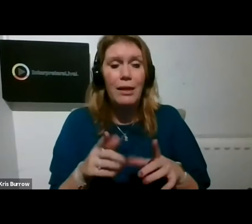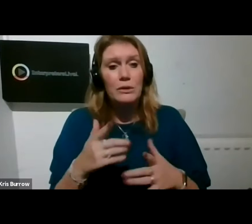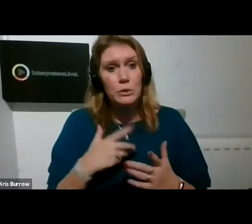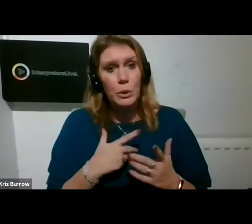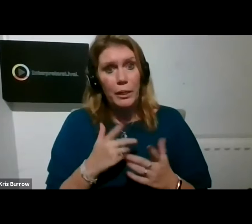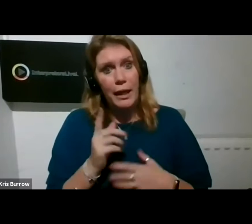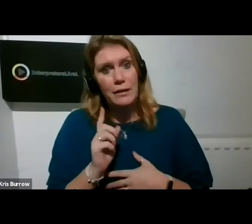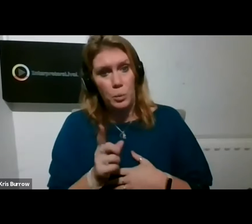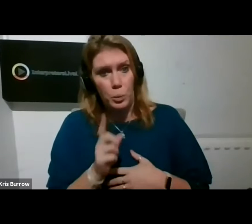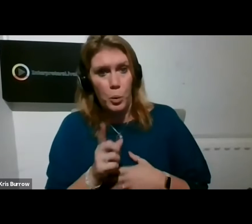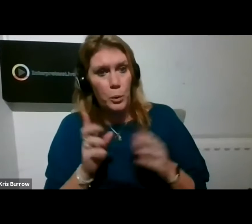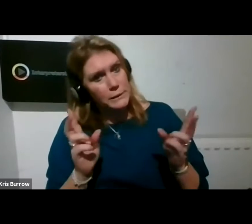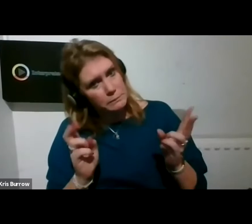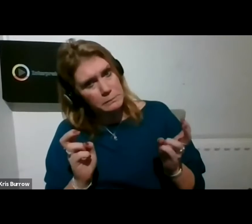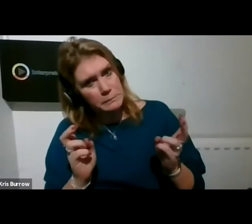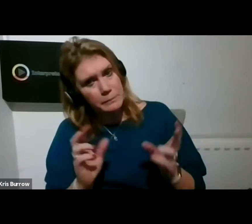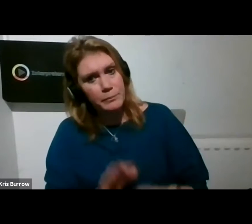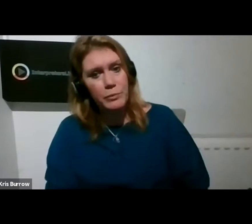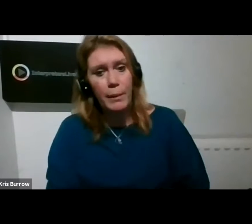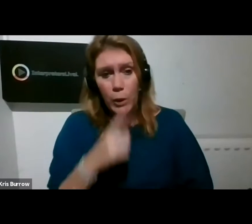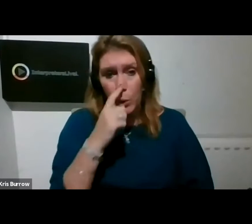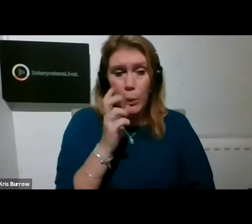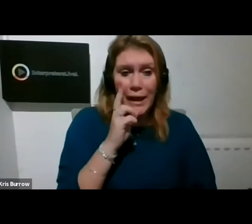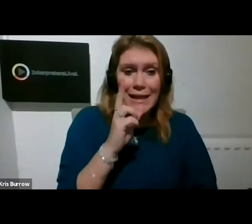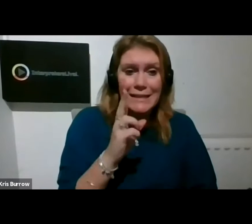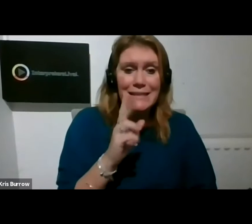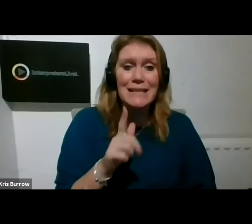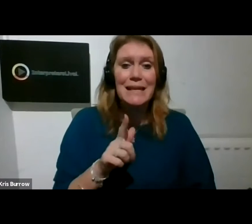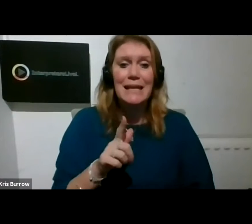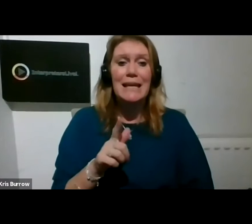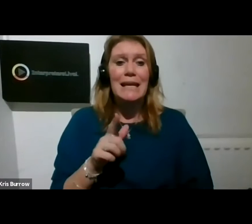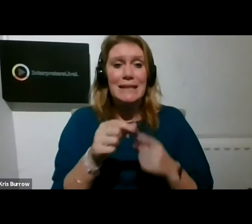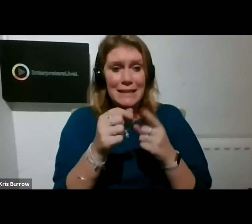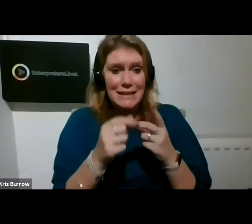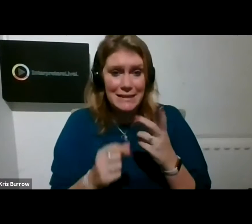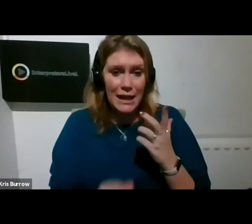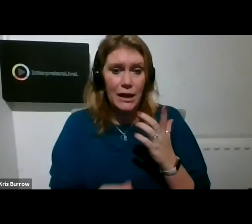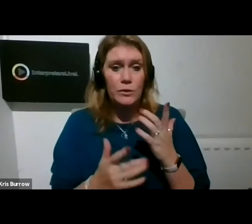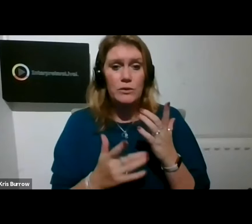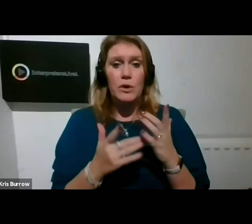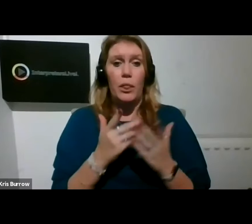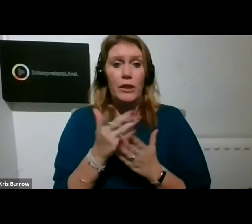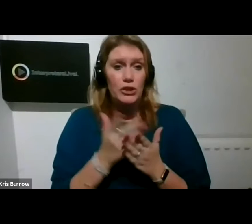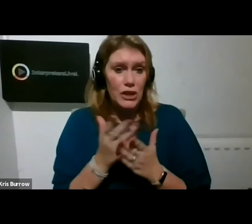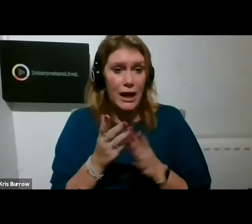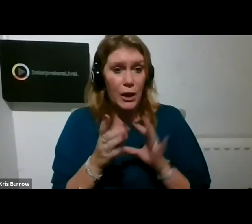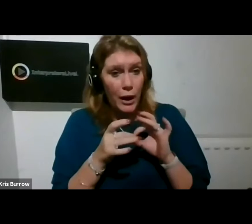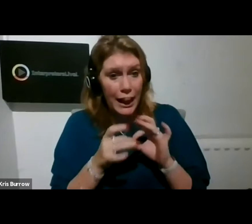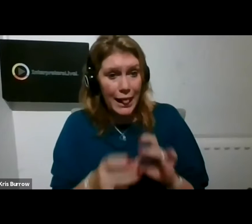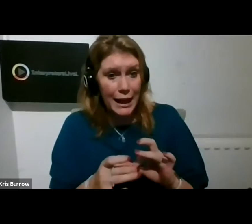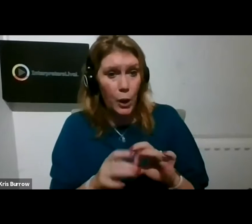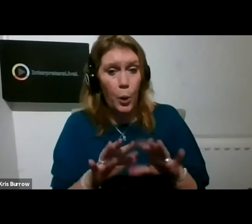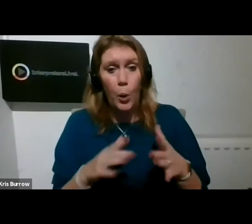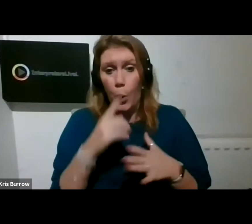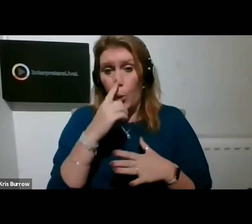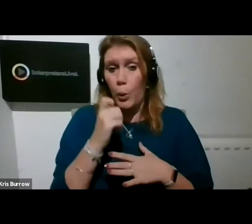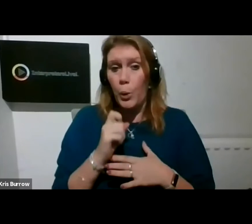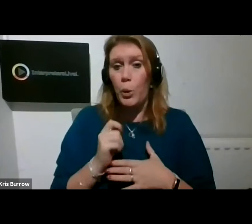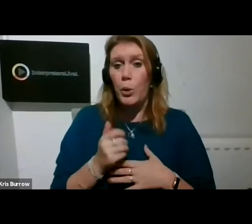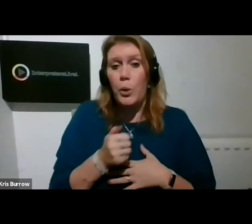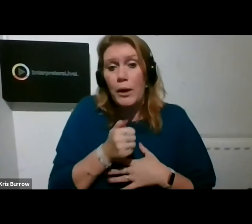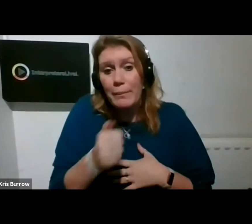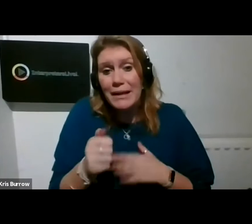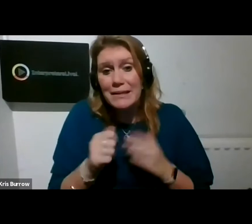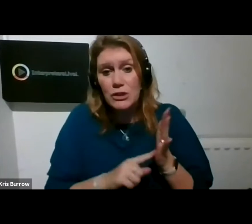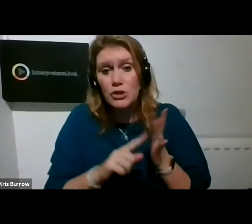to put in the chat, or you can message Toria privately with any questions. Was there anything else to add on